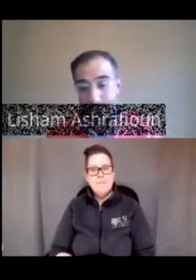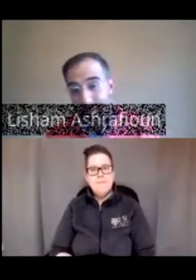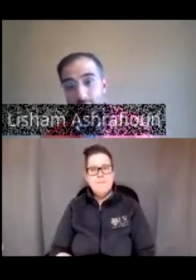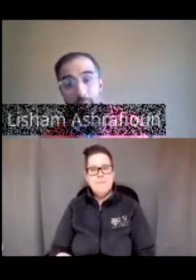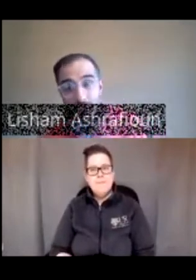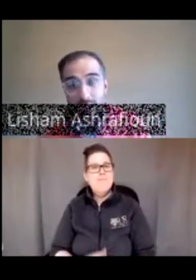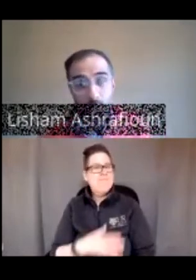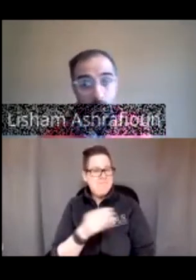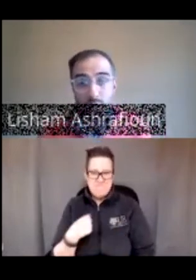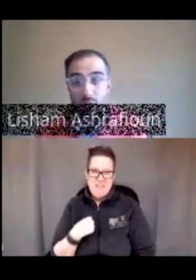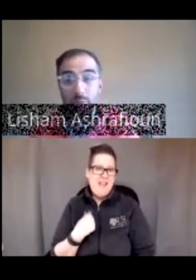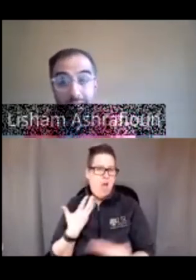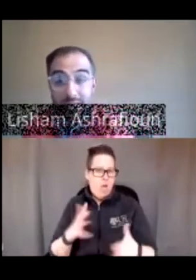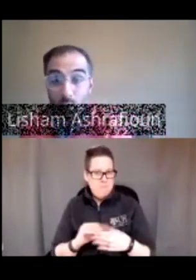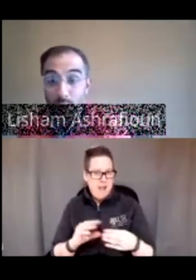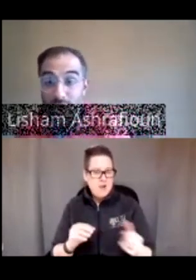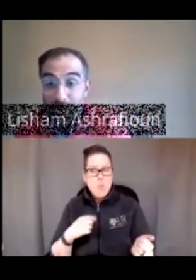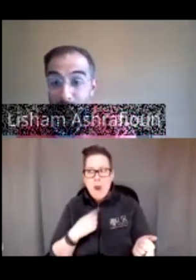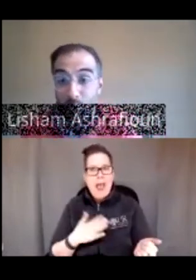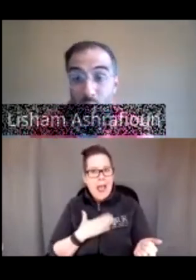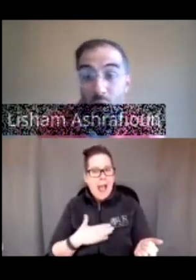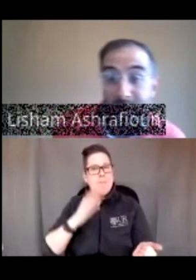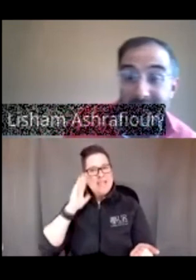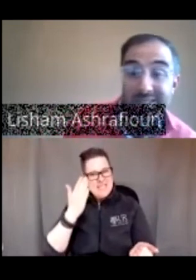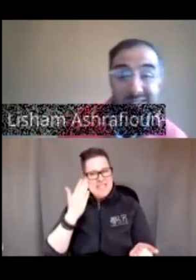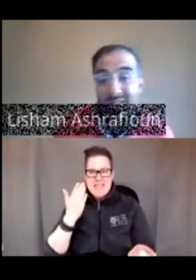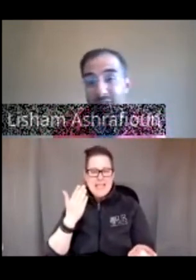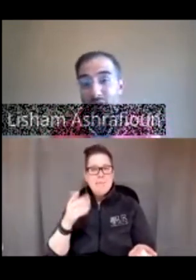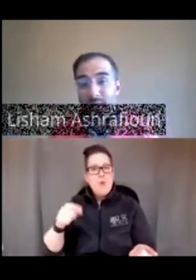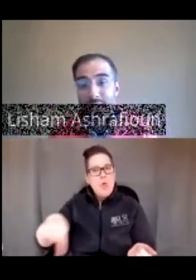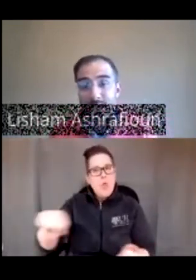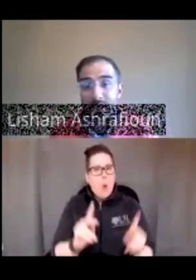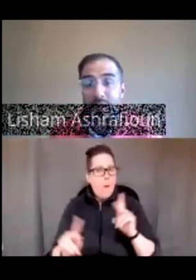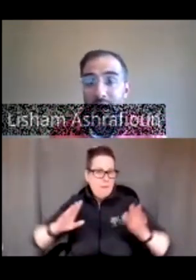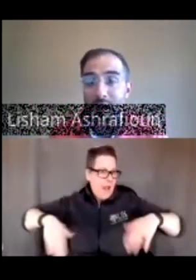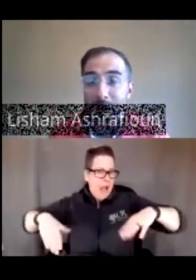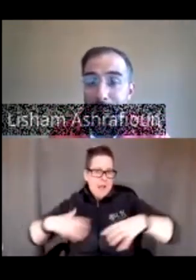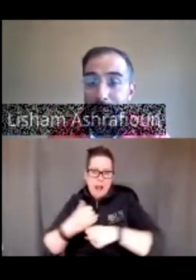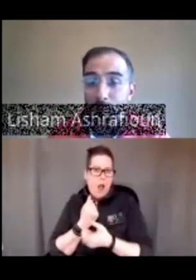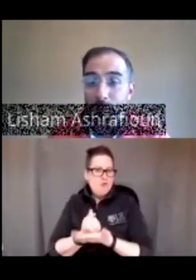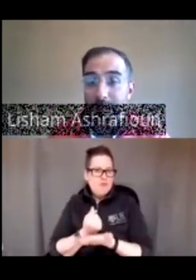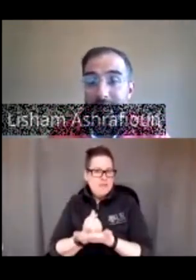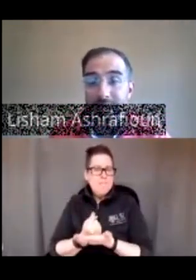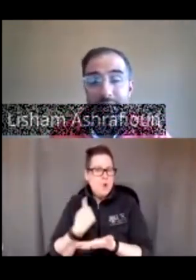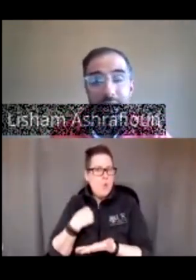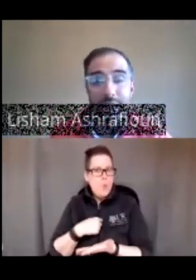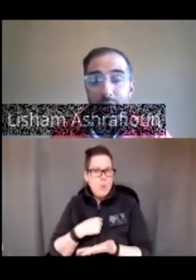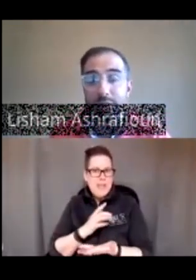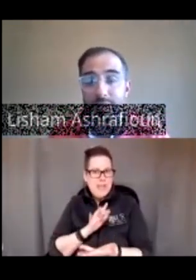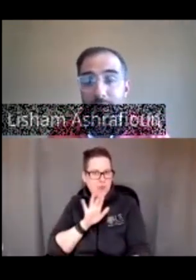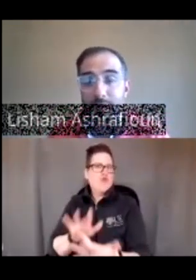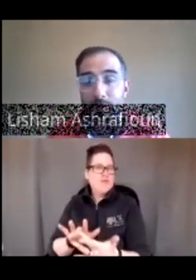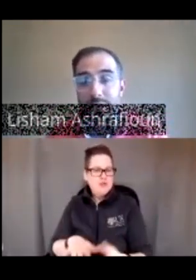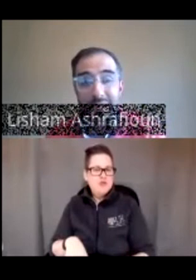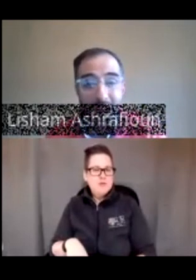And as I just mentioned, we're sort of pleased that we're reaching people who aren't necessarily in treatment. We really think that